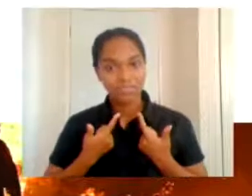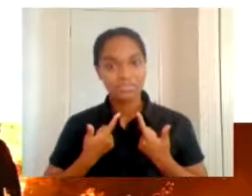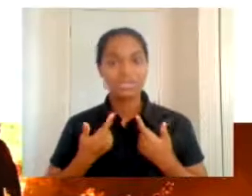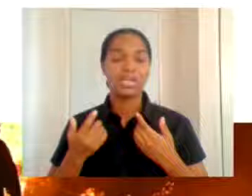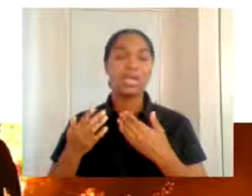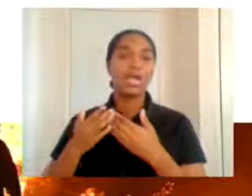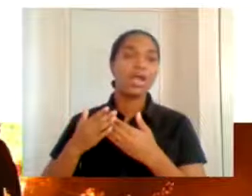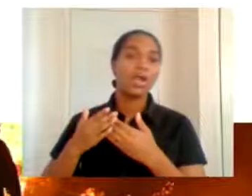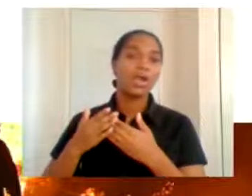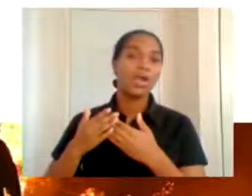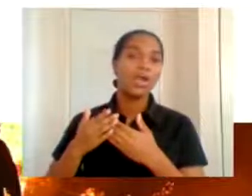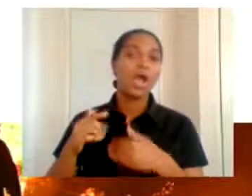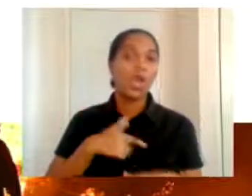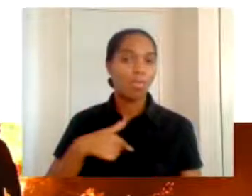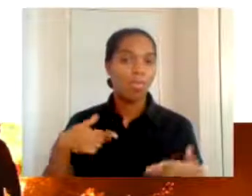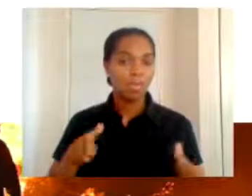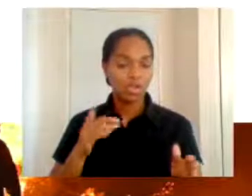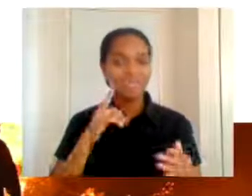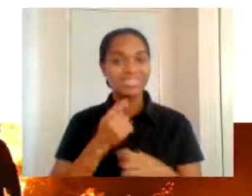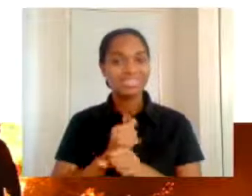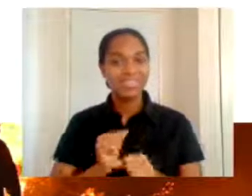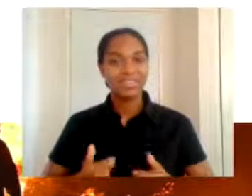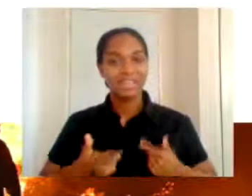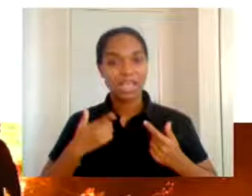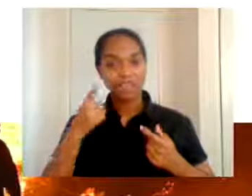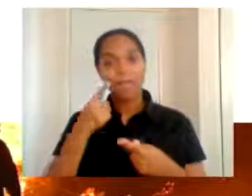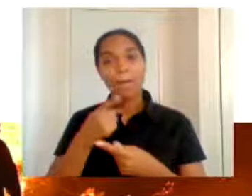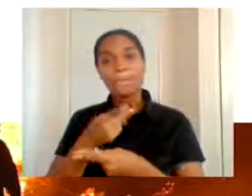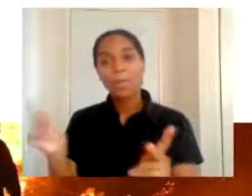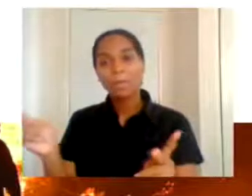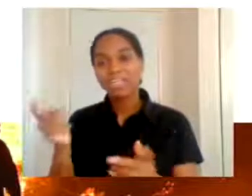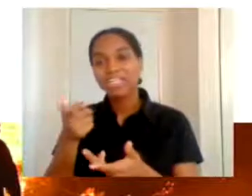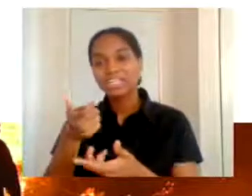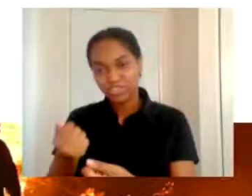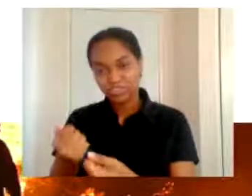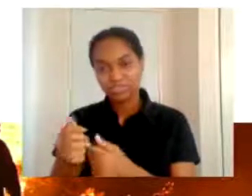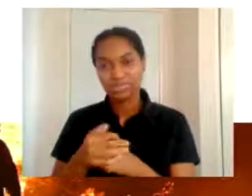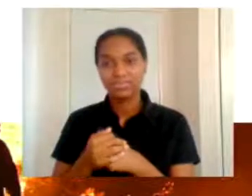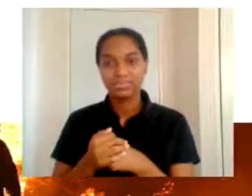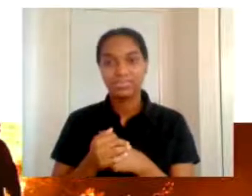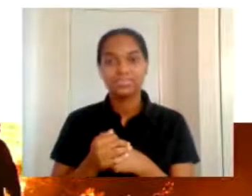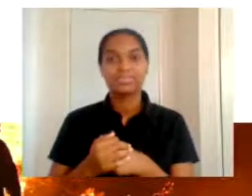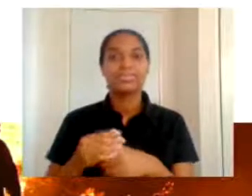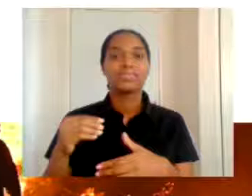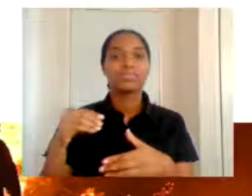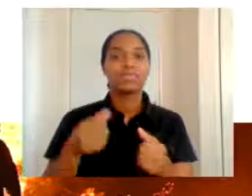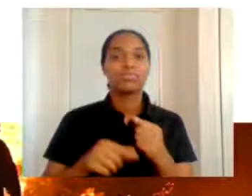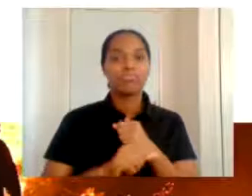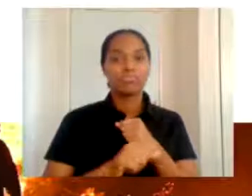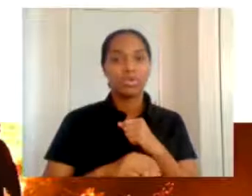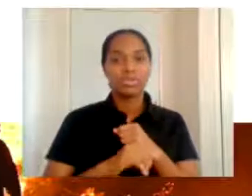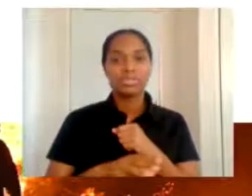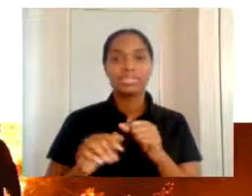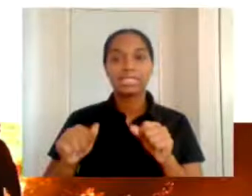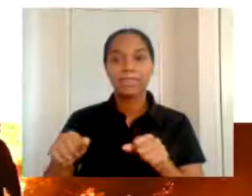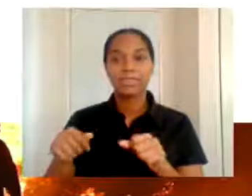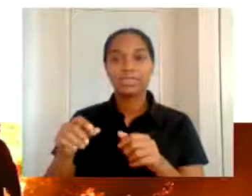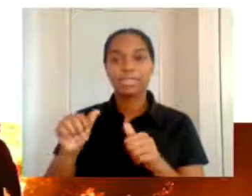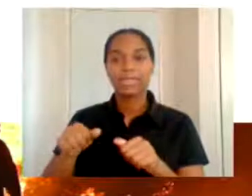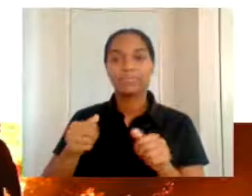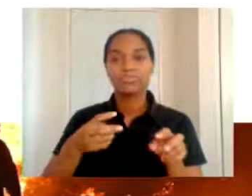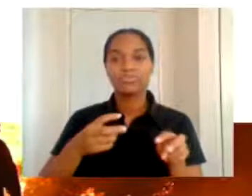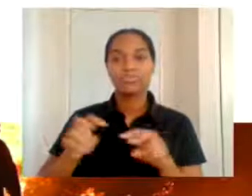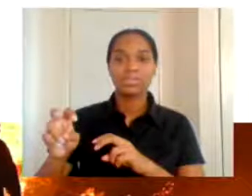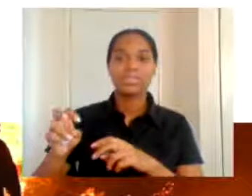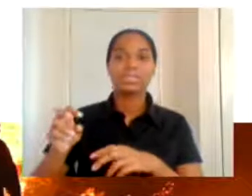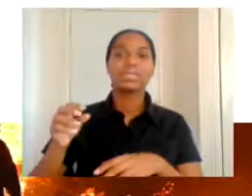saving lives in public interest is by evolving next-gen broadcasting capability to transmit and deliver